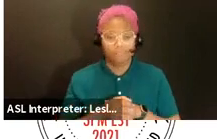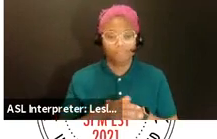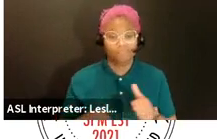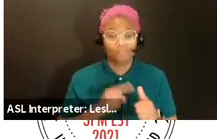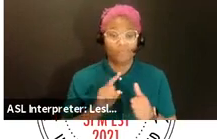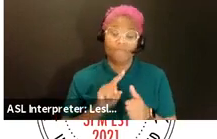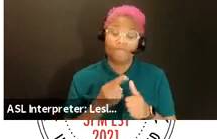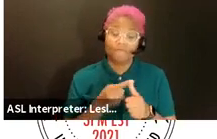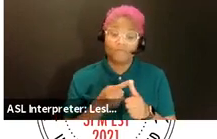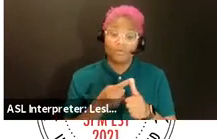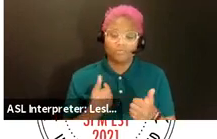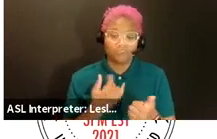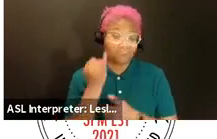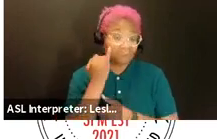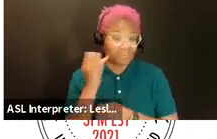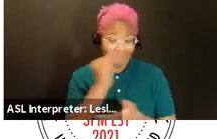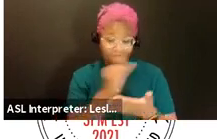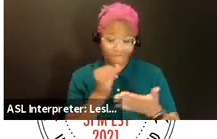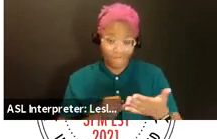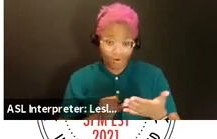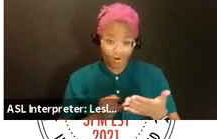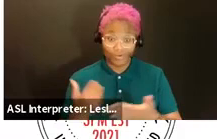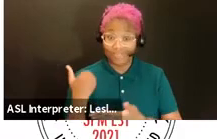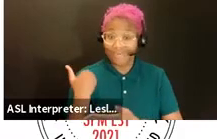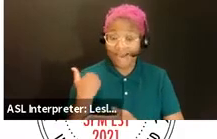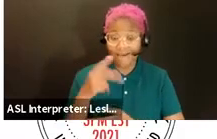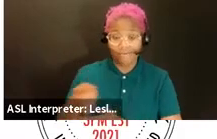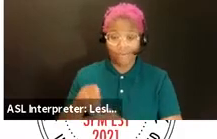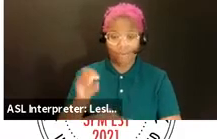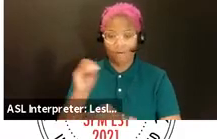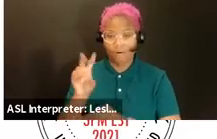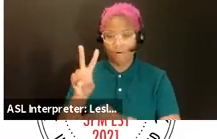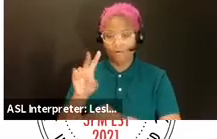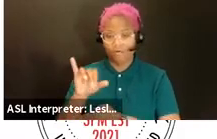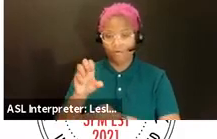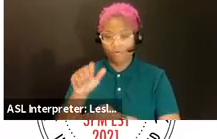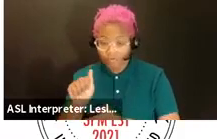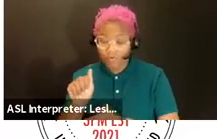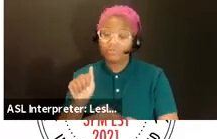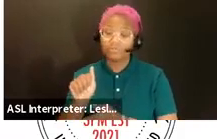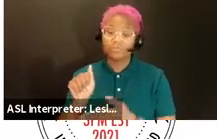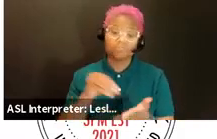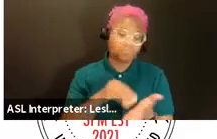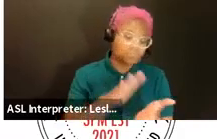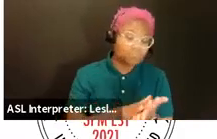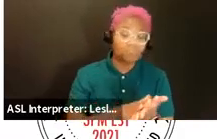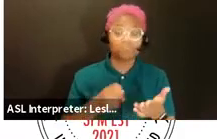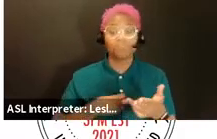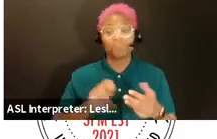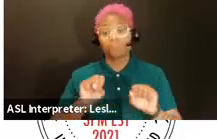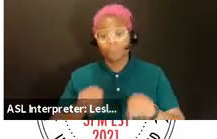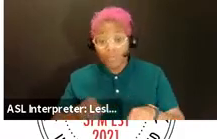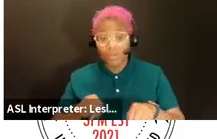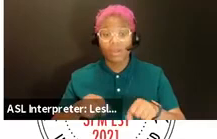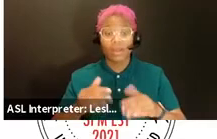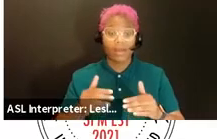categories to answering this question. If the artist currently has the appropriate P or O visa that Najen was talking about, they have two options. They can go to